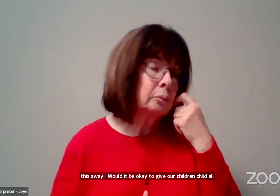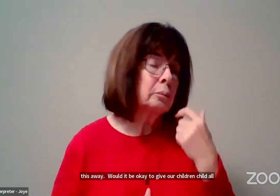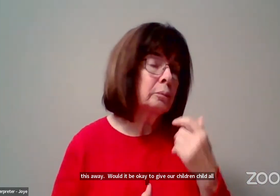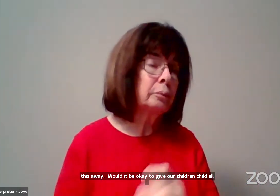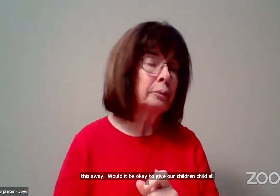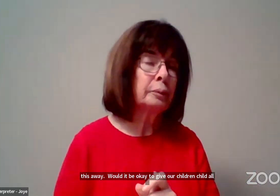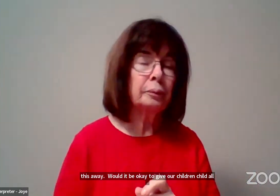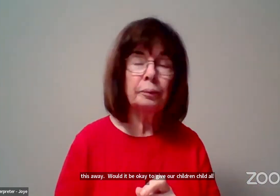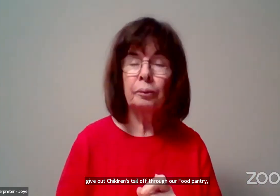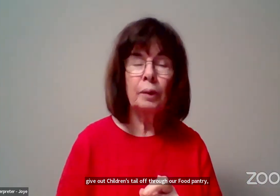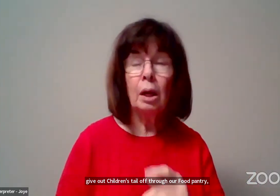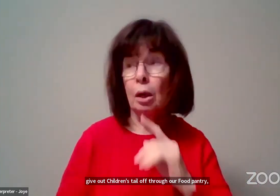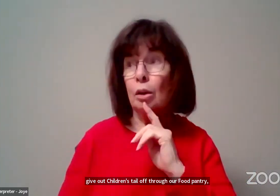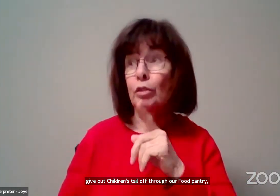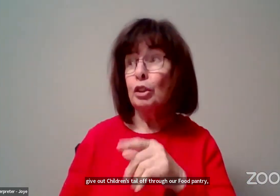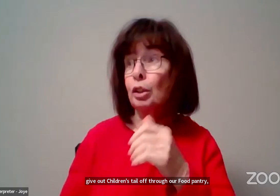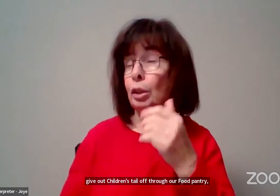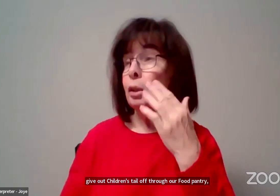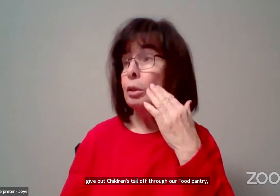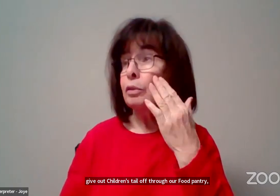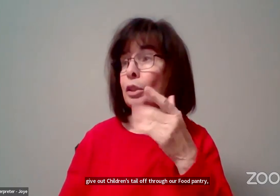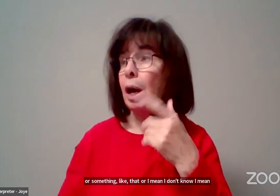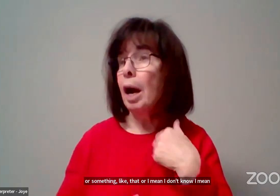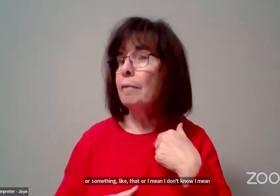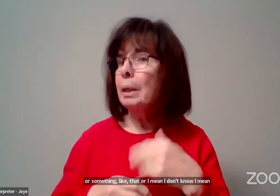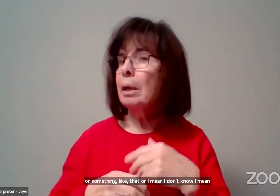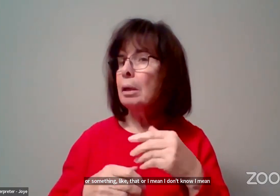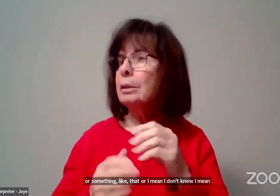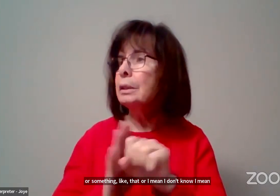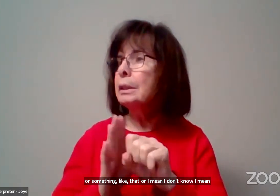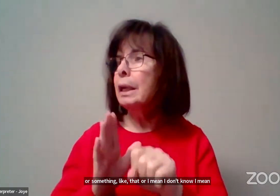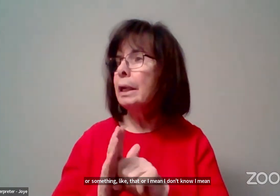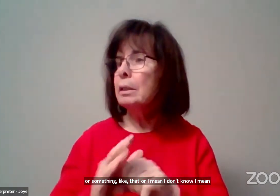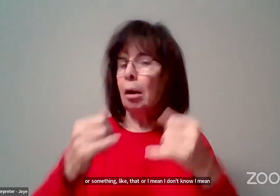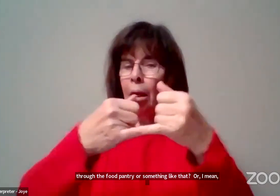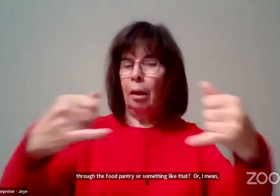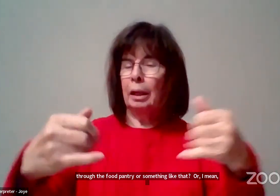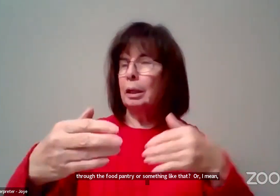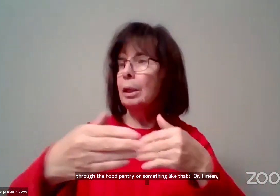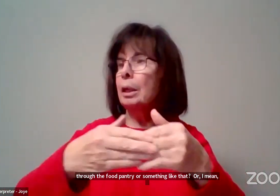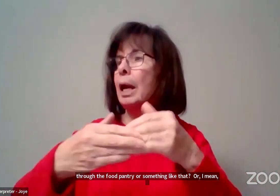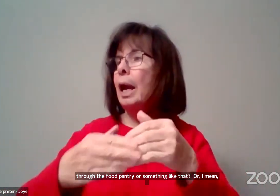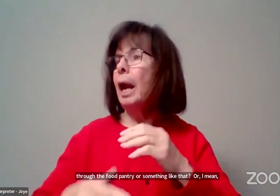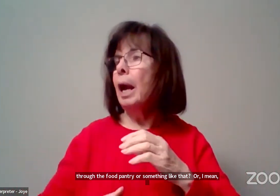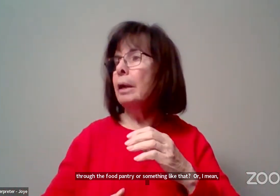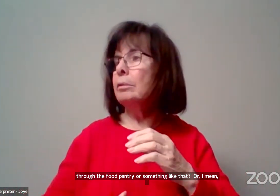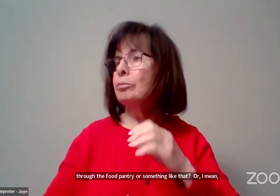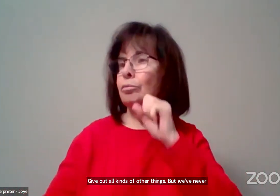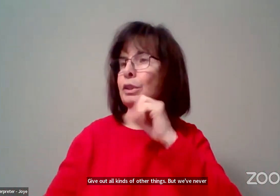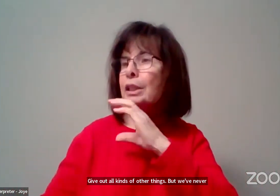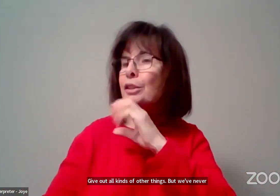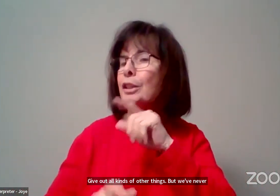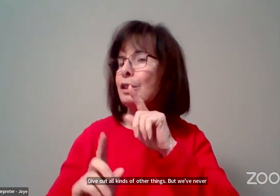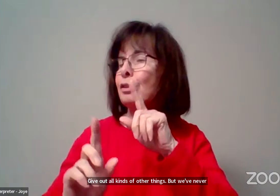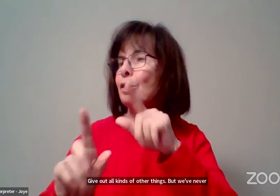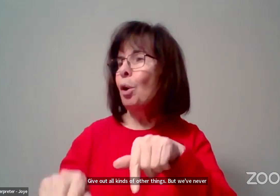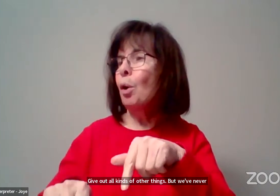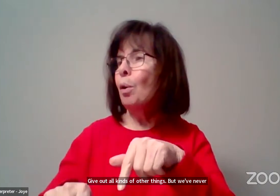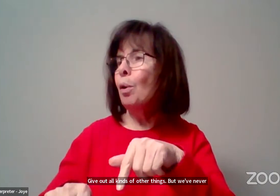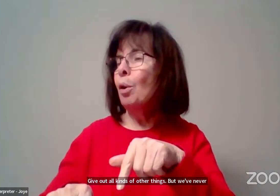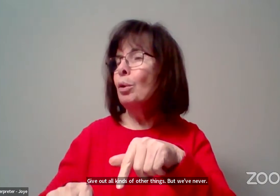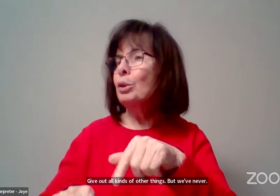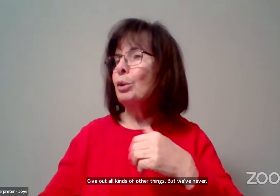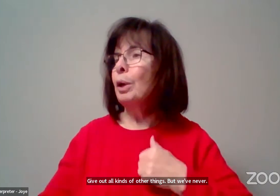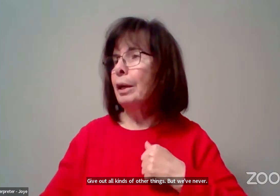Yeah, for sure. I mean, I've served on border states where seniors were going up to Canada from New York on bus trips. They